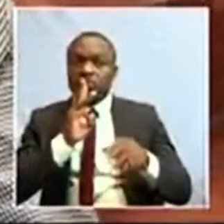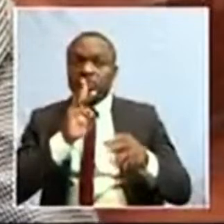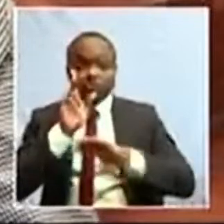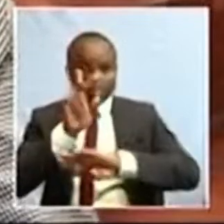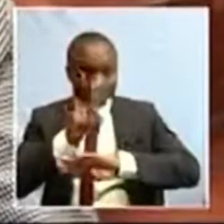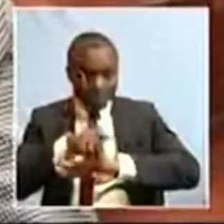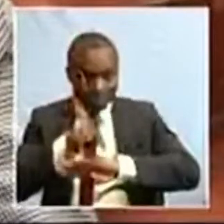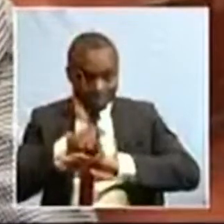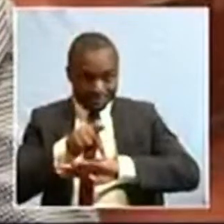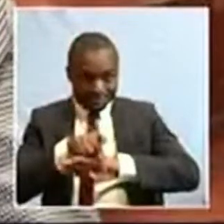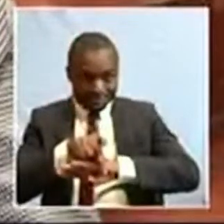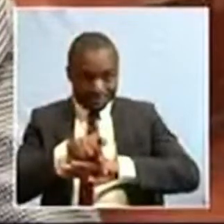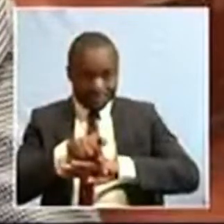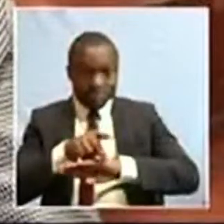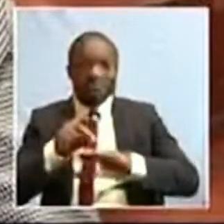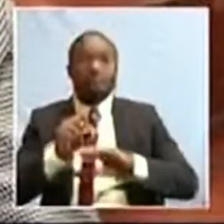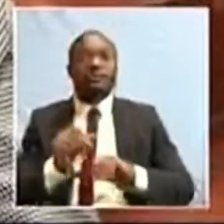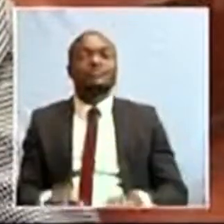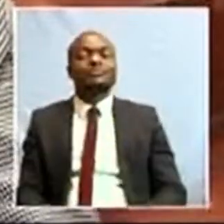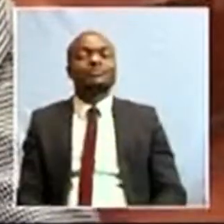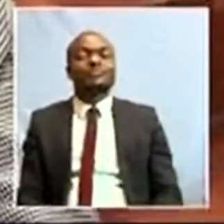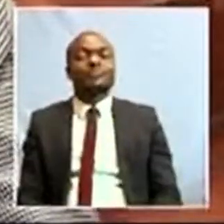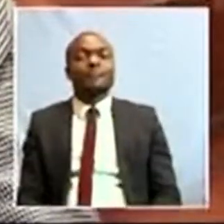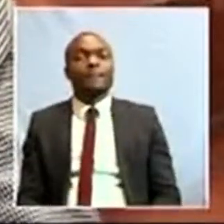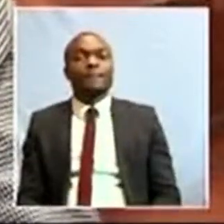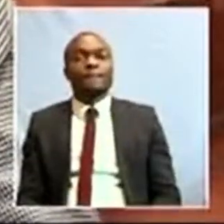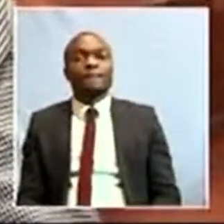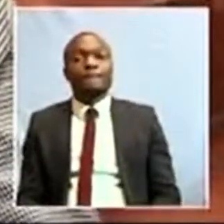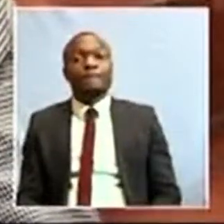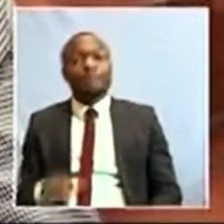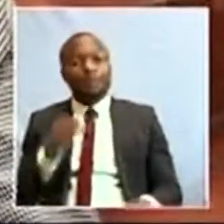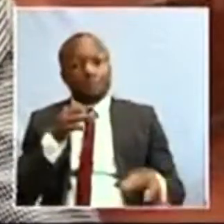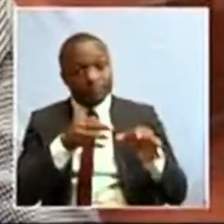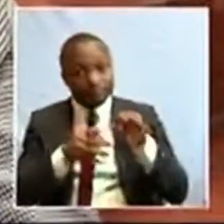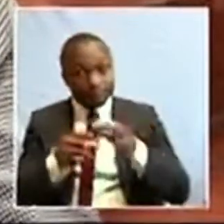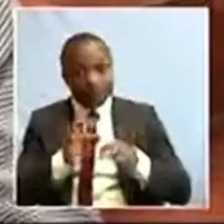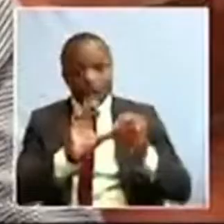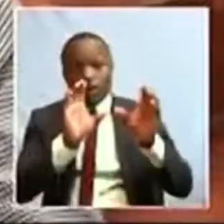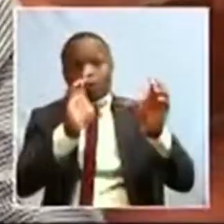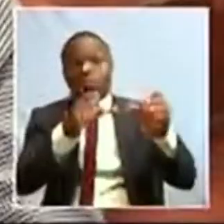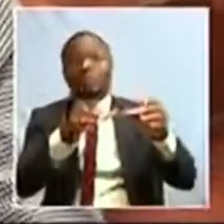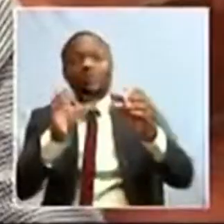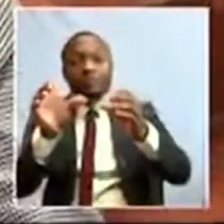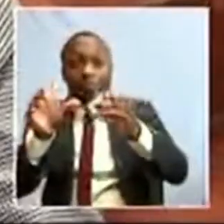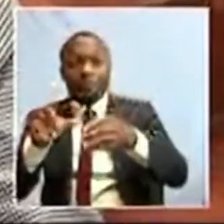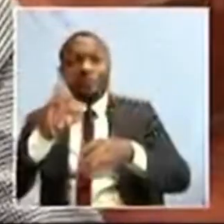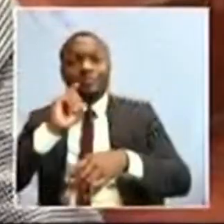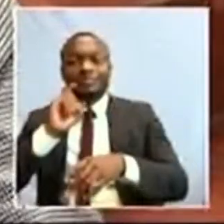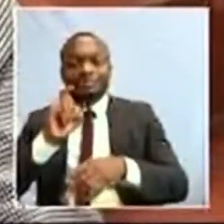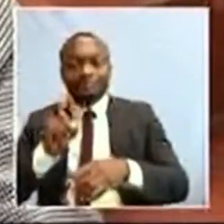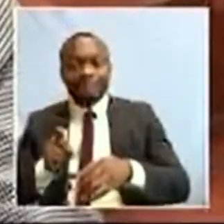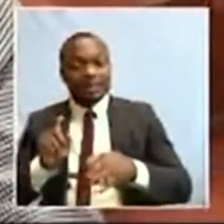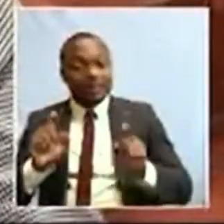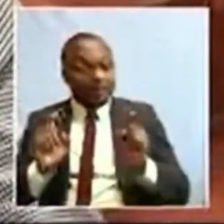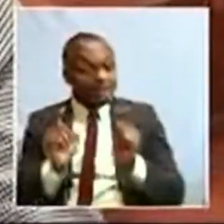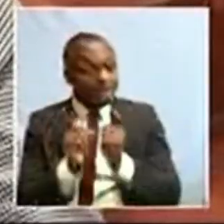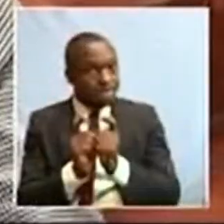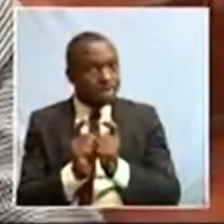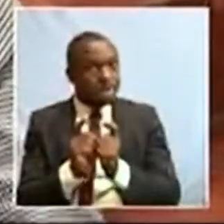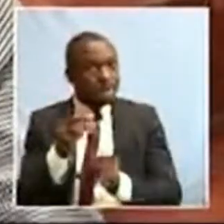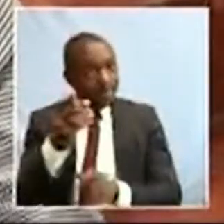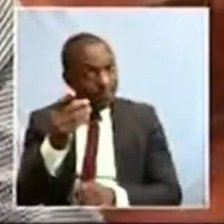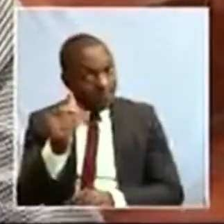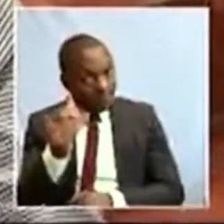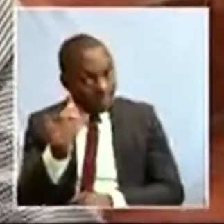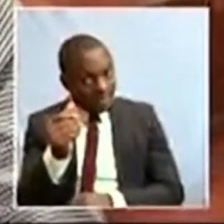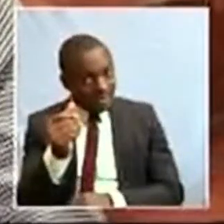and Sanitation Program. Chair, it is stipulated that the communities are supposed to meet the user fees for